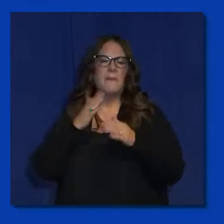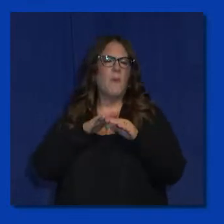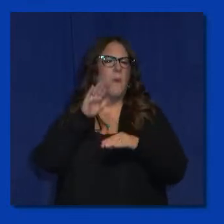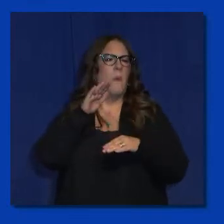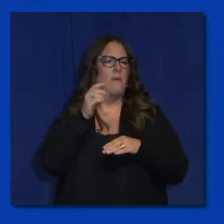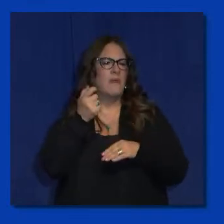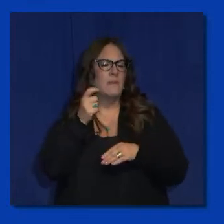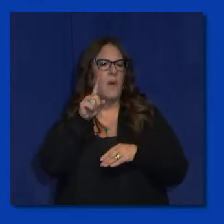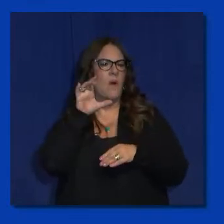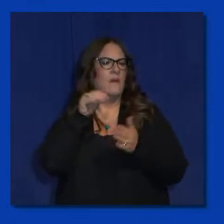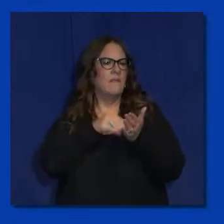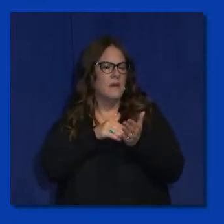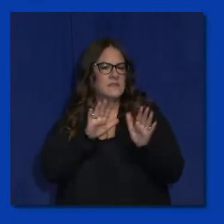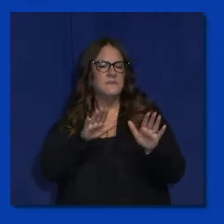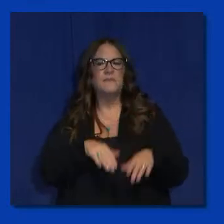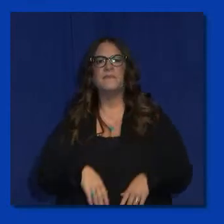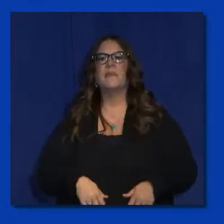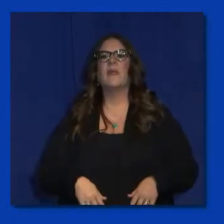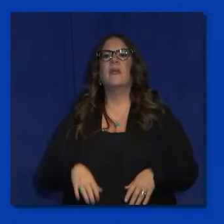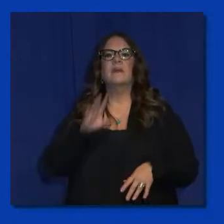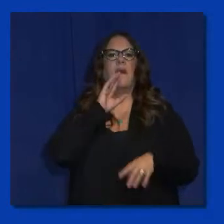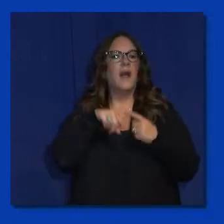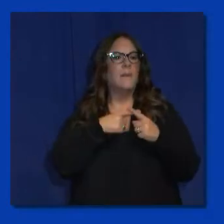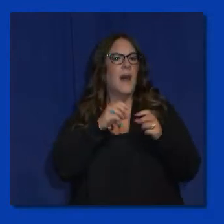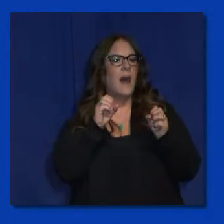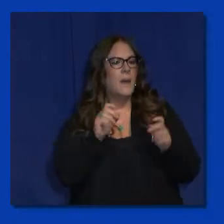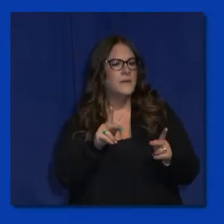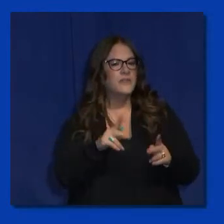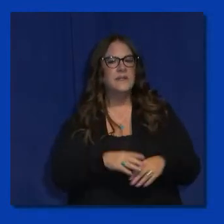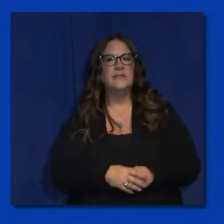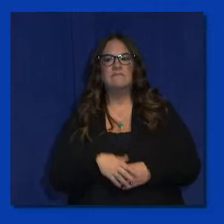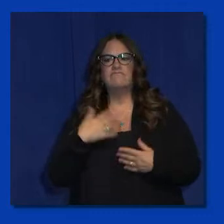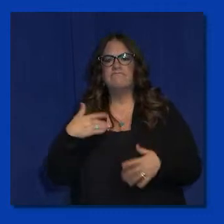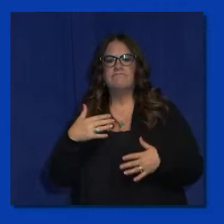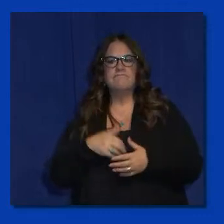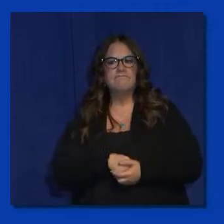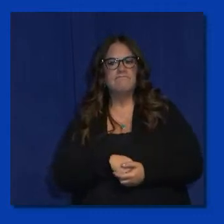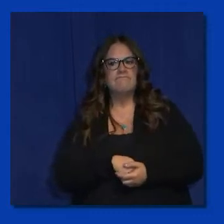As it relates to opportunities, as I said, no greater,